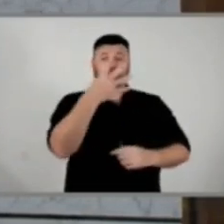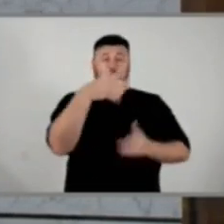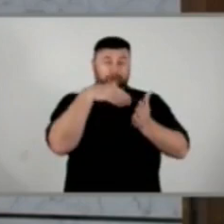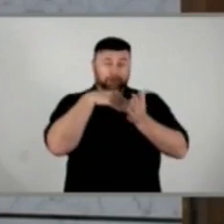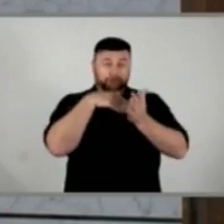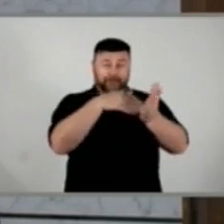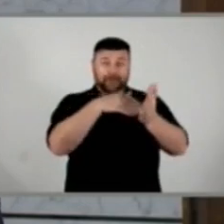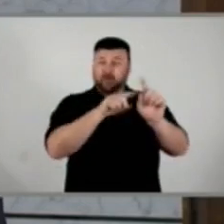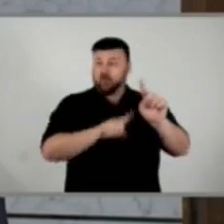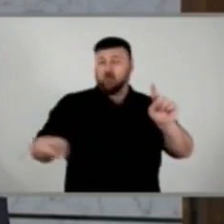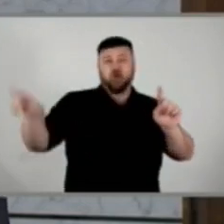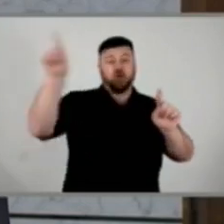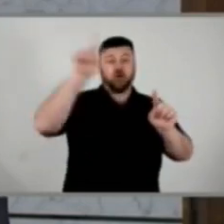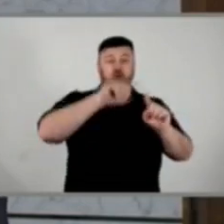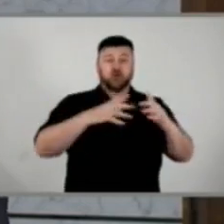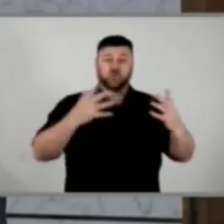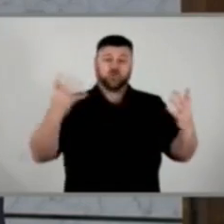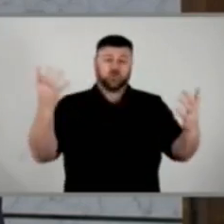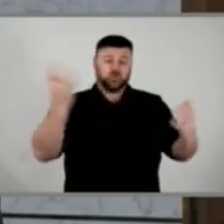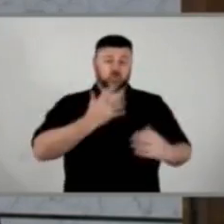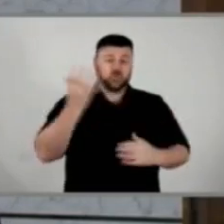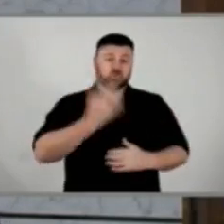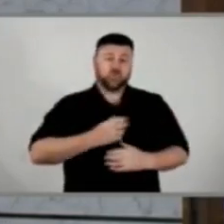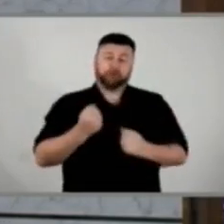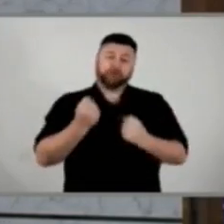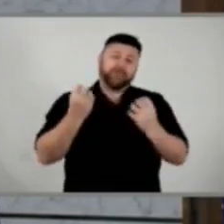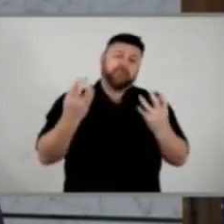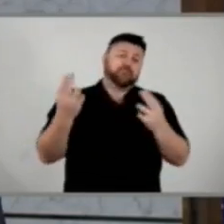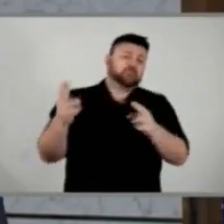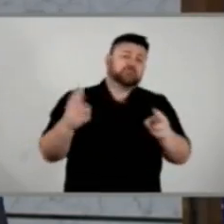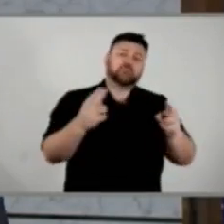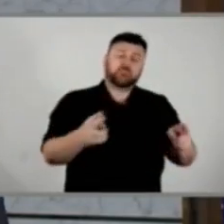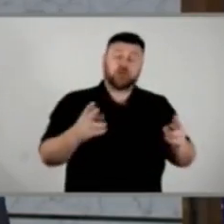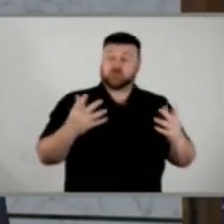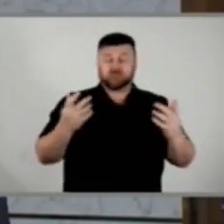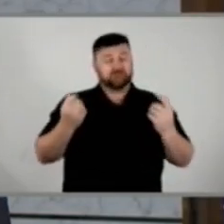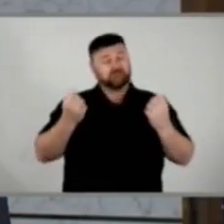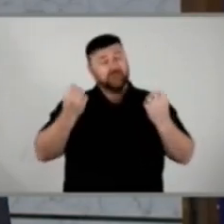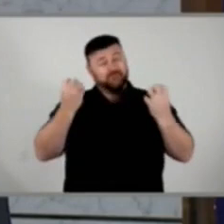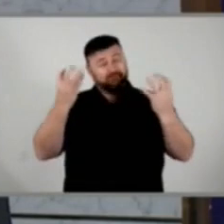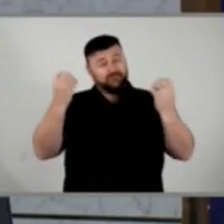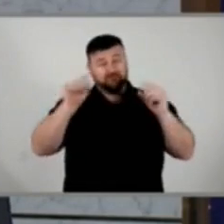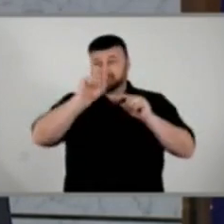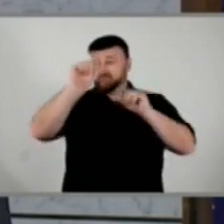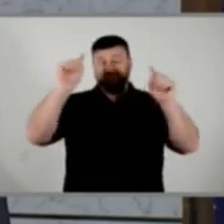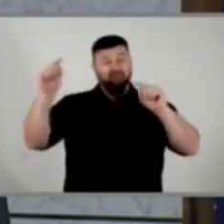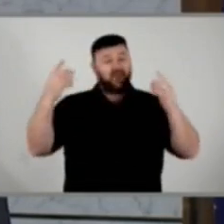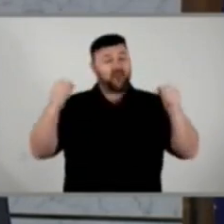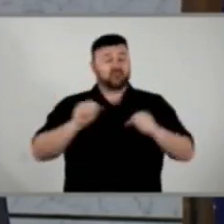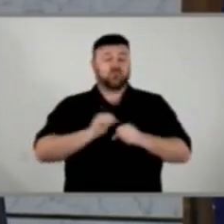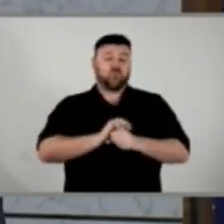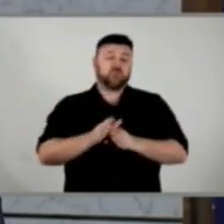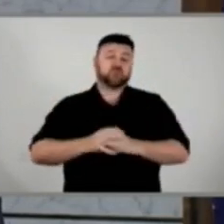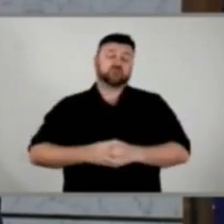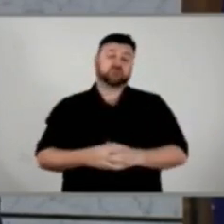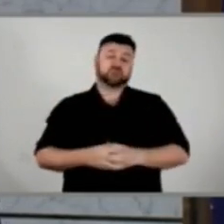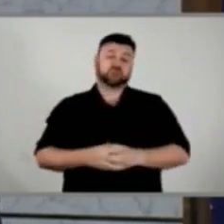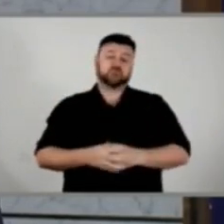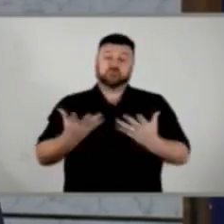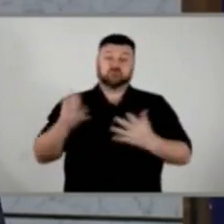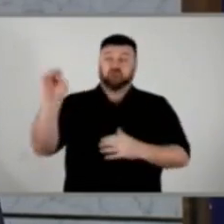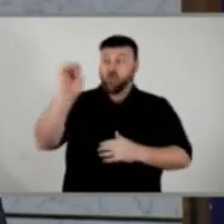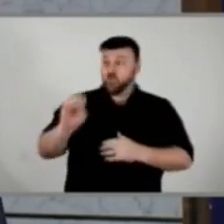last week. There are literally millions of people, active cases of COVID right now in the world. In many parts of Europe, the intensive